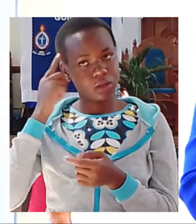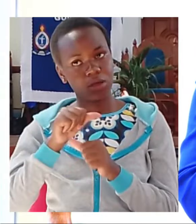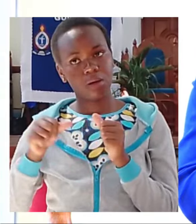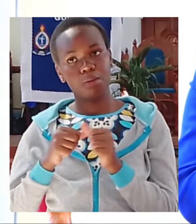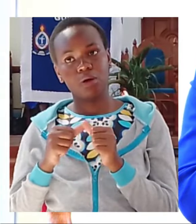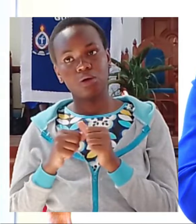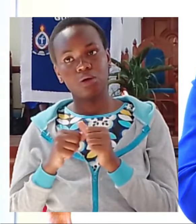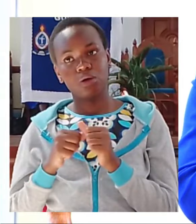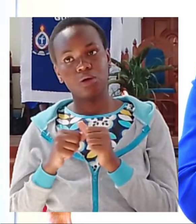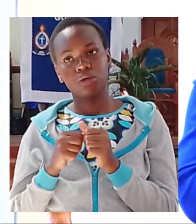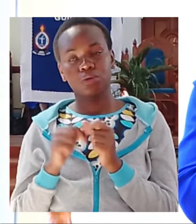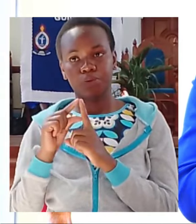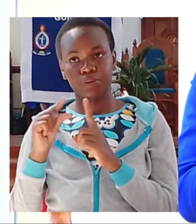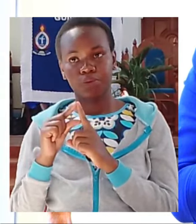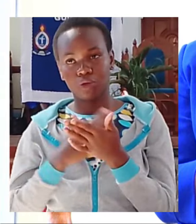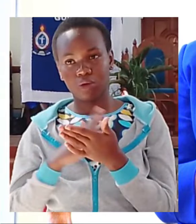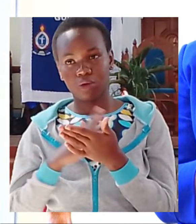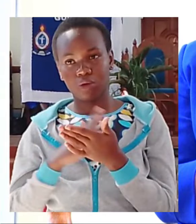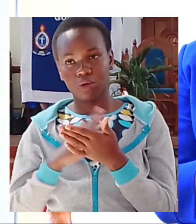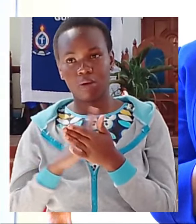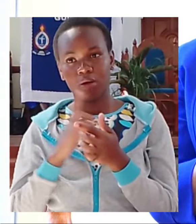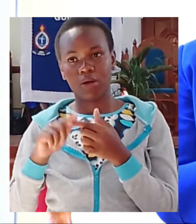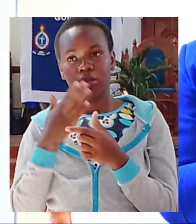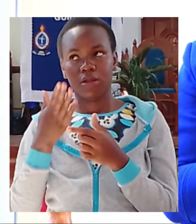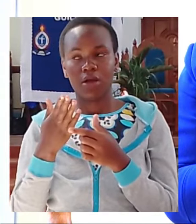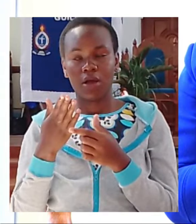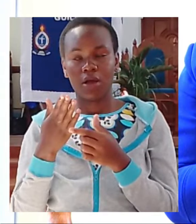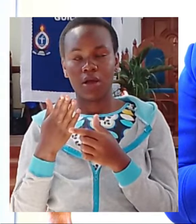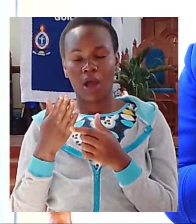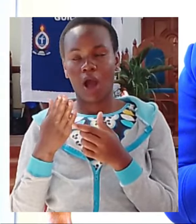psalm, about this song, about this hymn, 738.